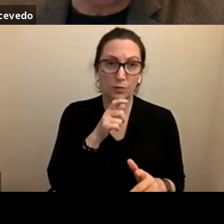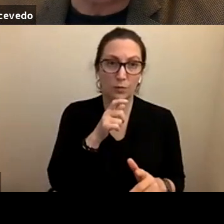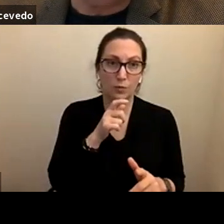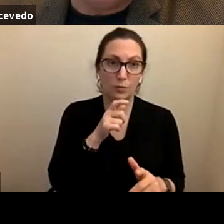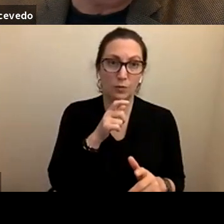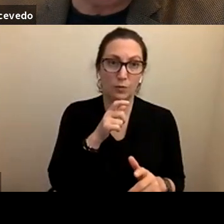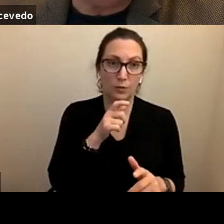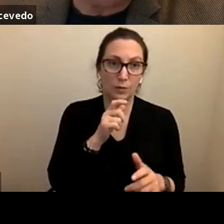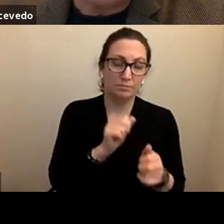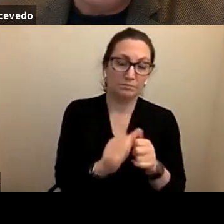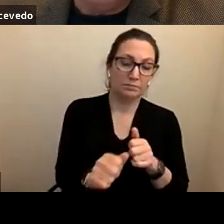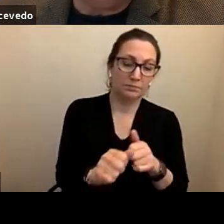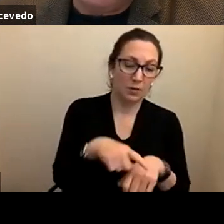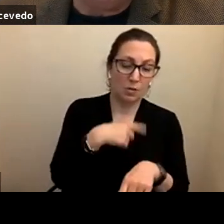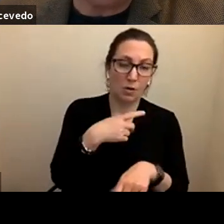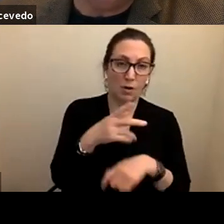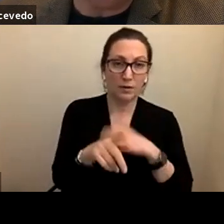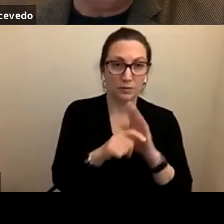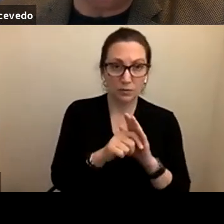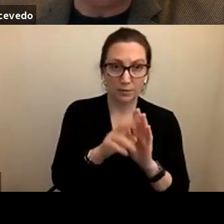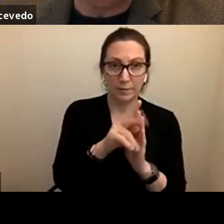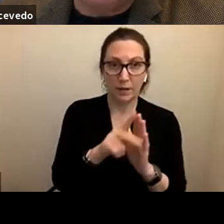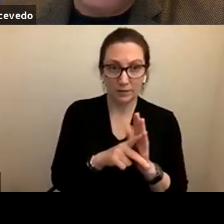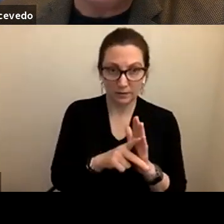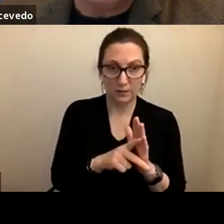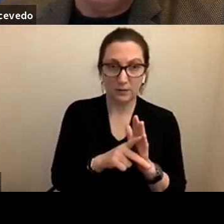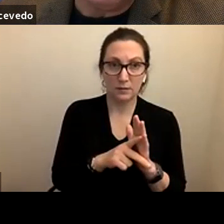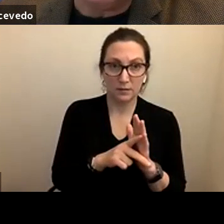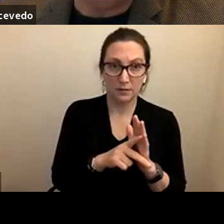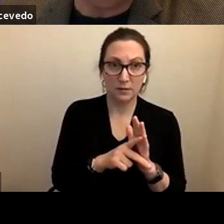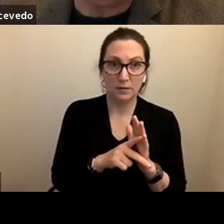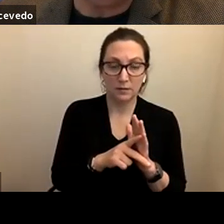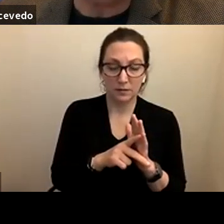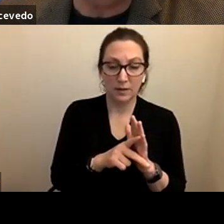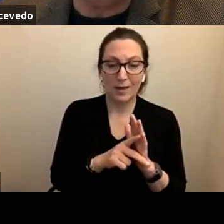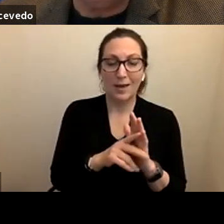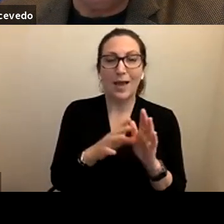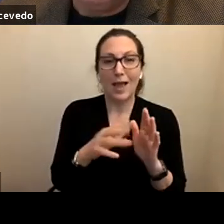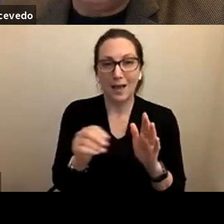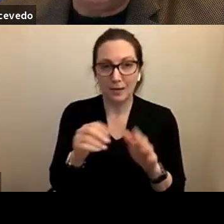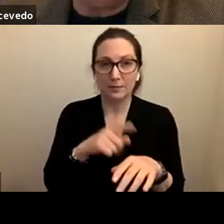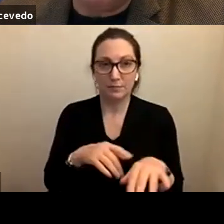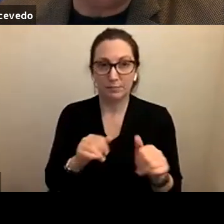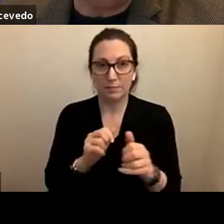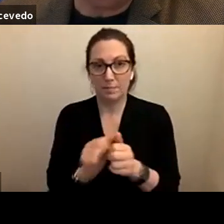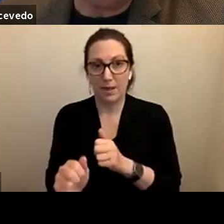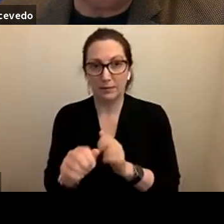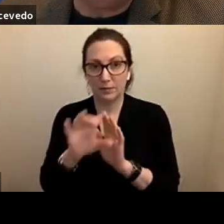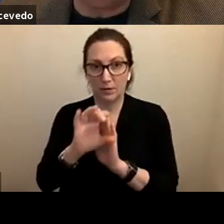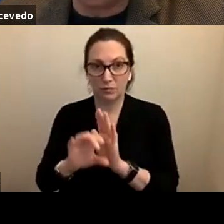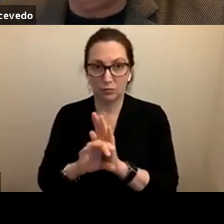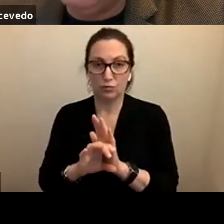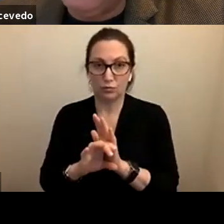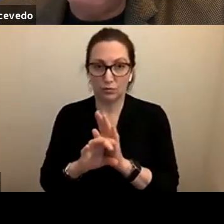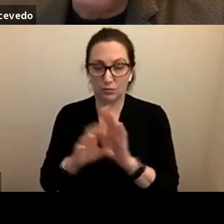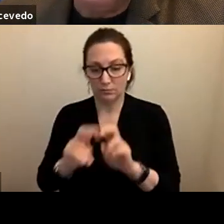intentionally long-term policies that have also passed constitutional muster, and borrowing from that. If